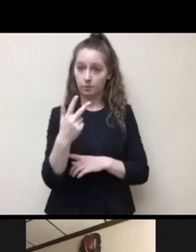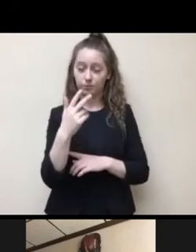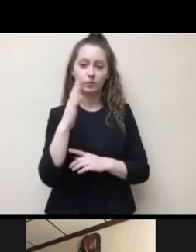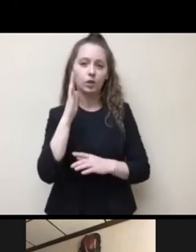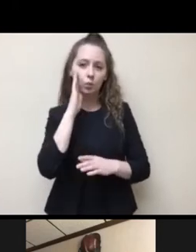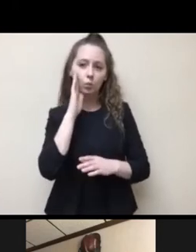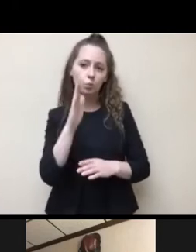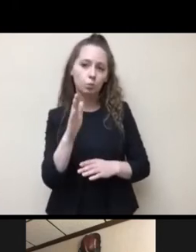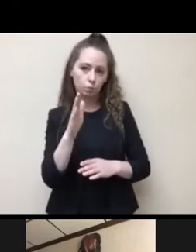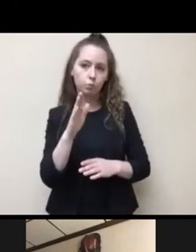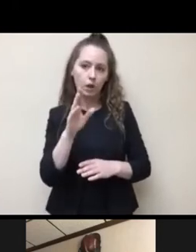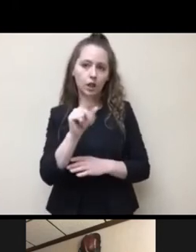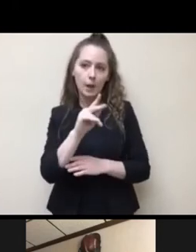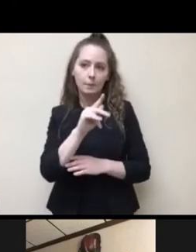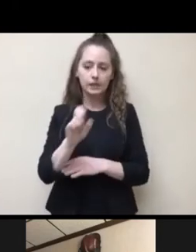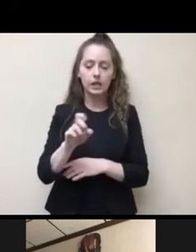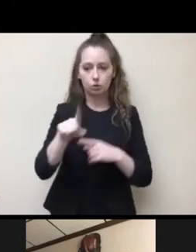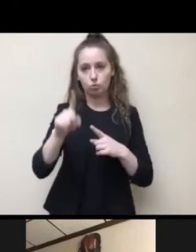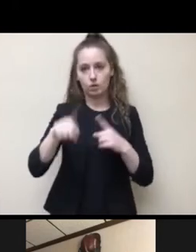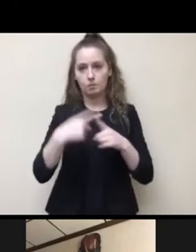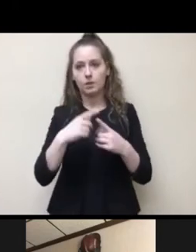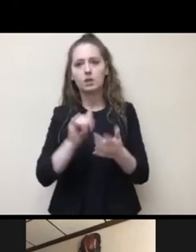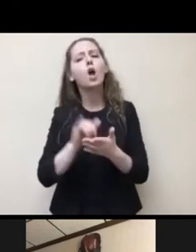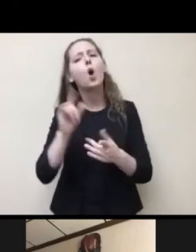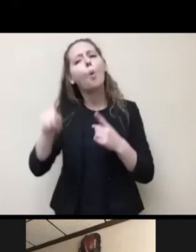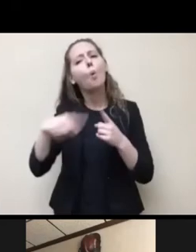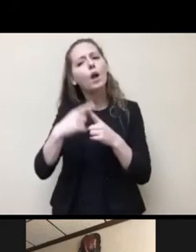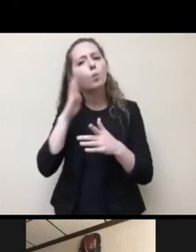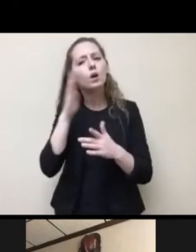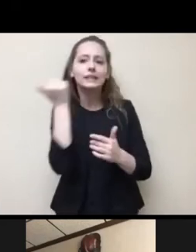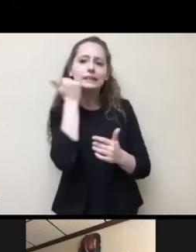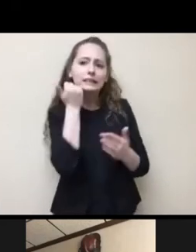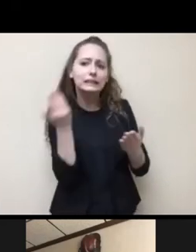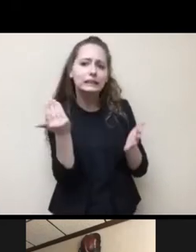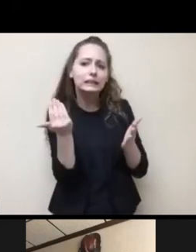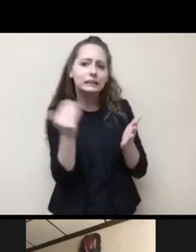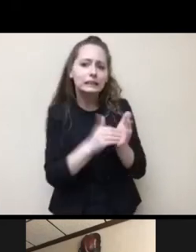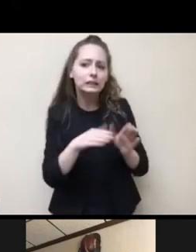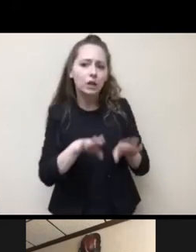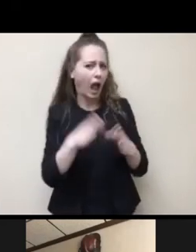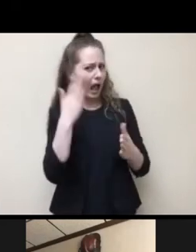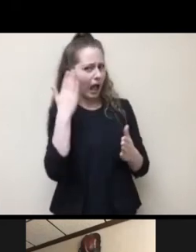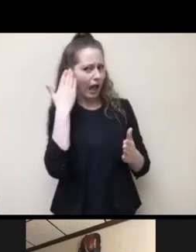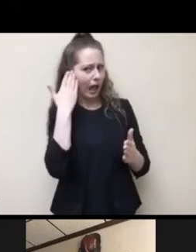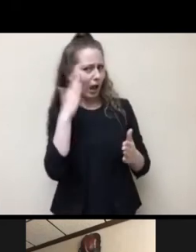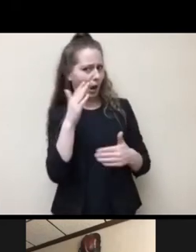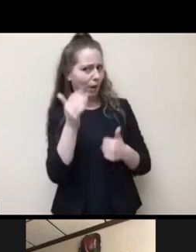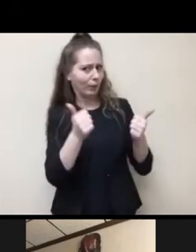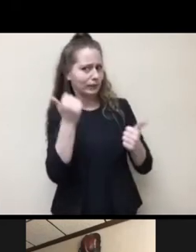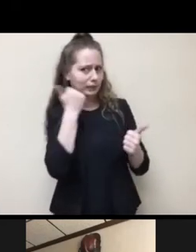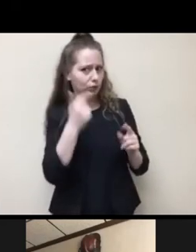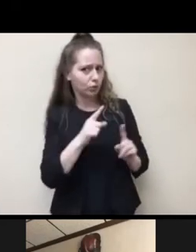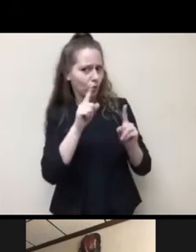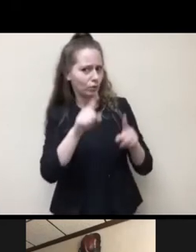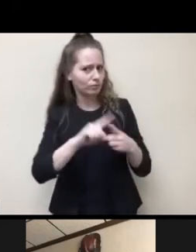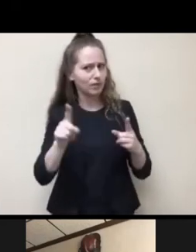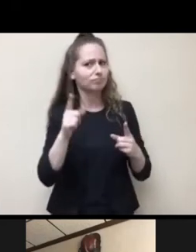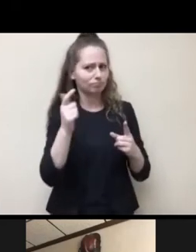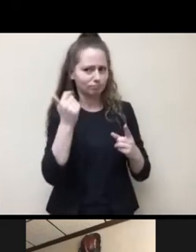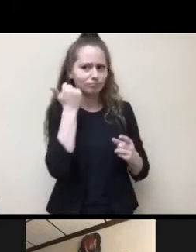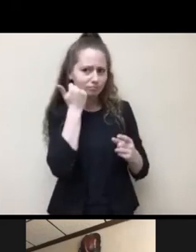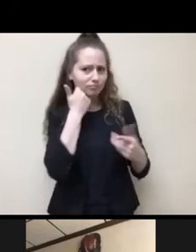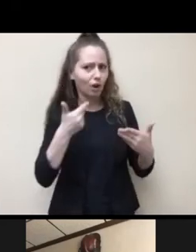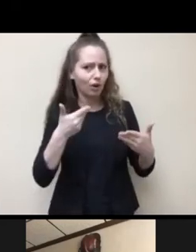three means. When will the dentist be reopened? I don't know which dentist you go to, whoever asked that question, but dentists are allowed